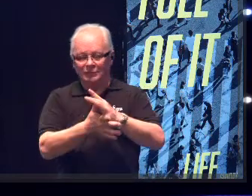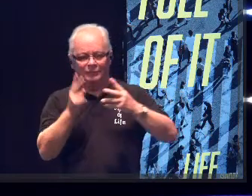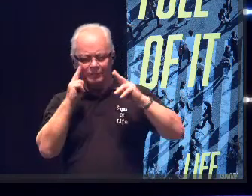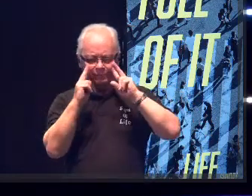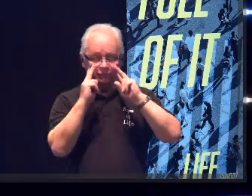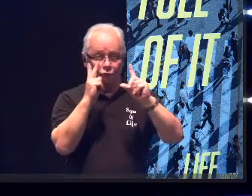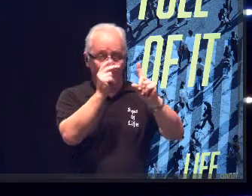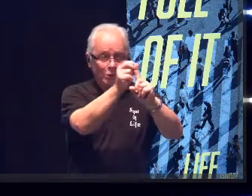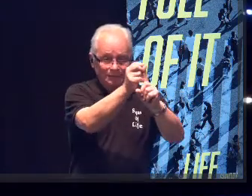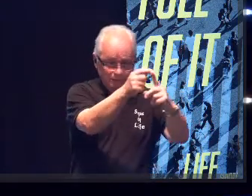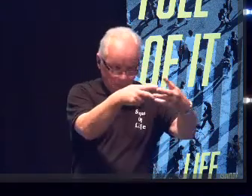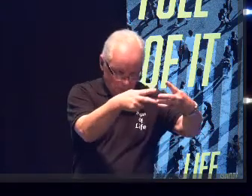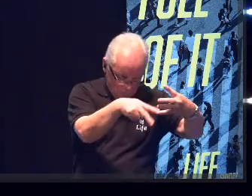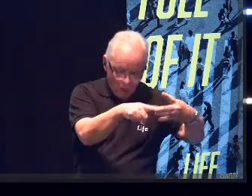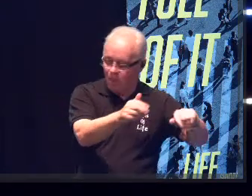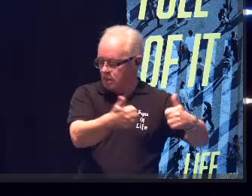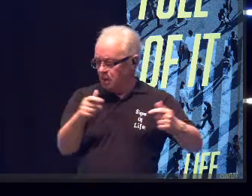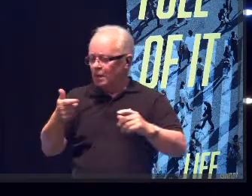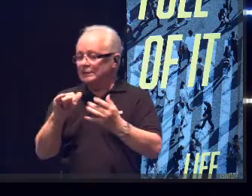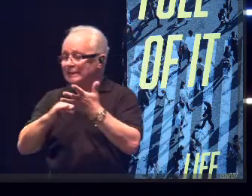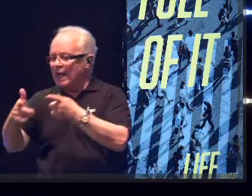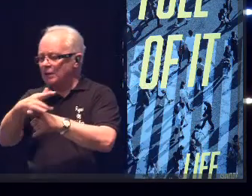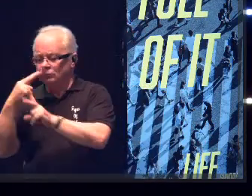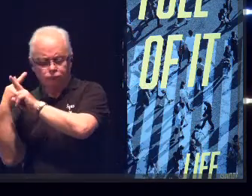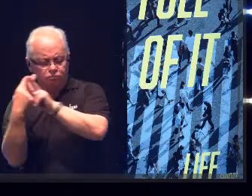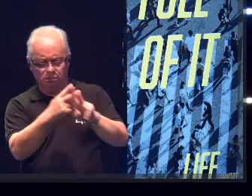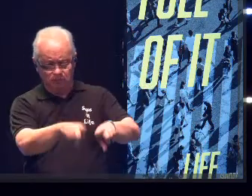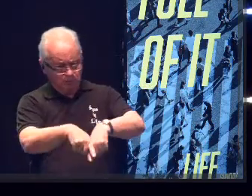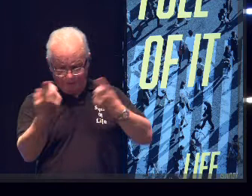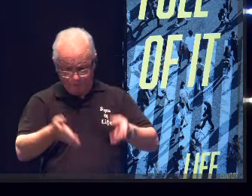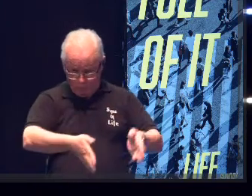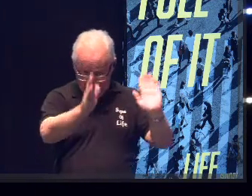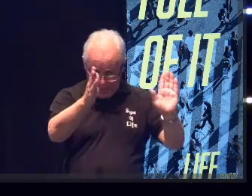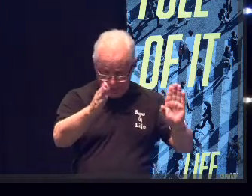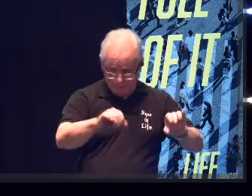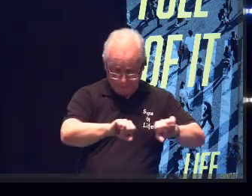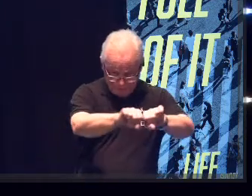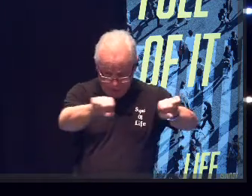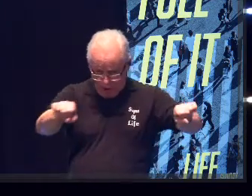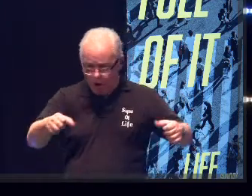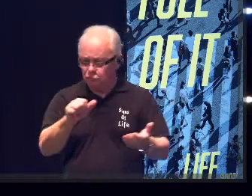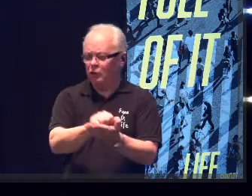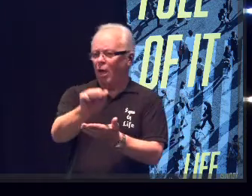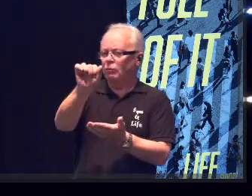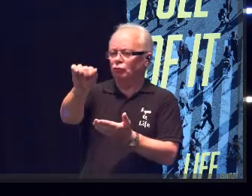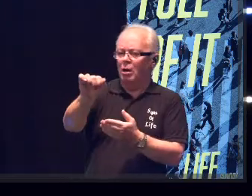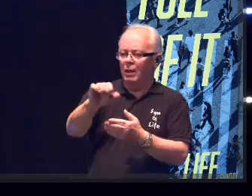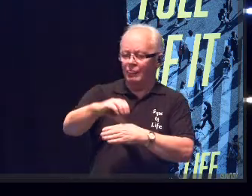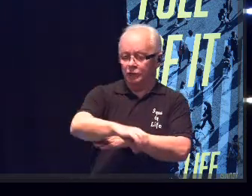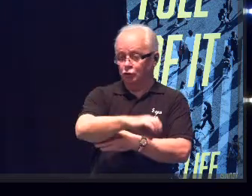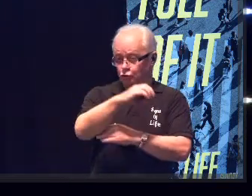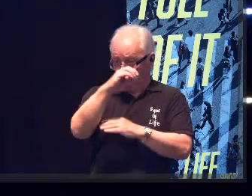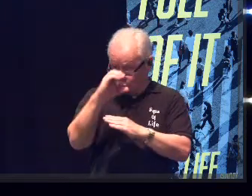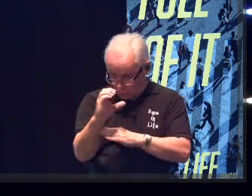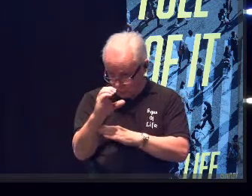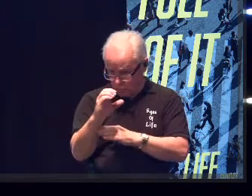and dangerous. Over the years, as this has evolved in culture, the church has responded largely in two